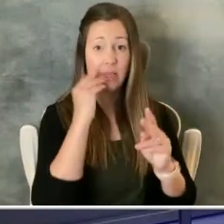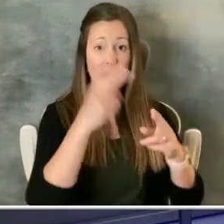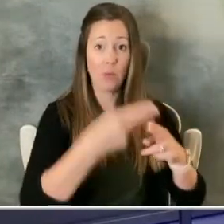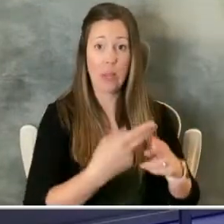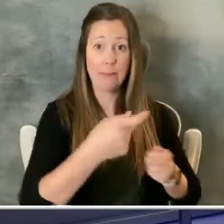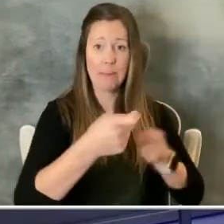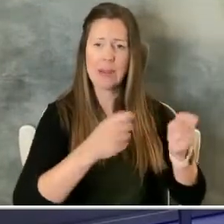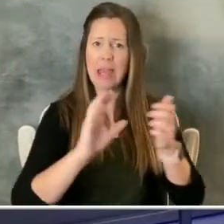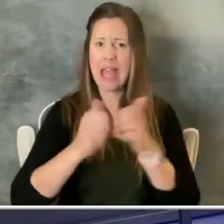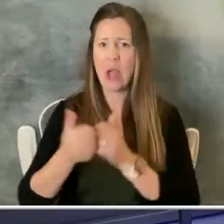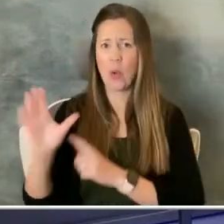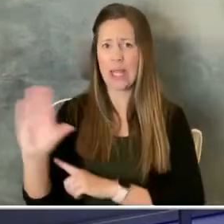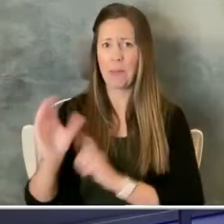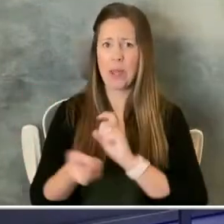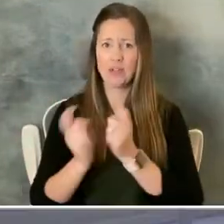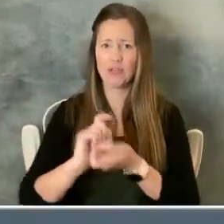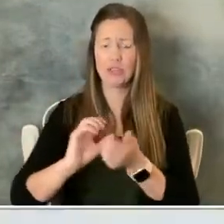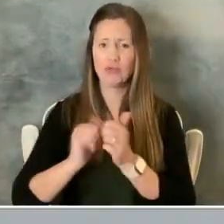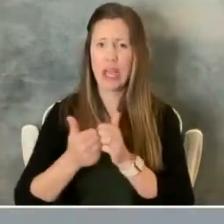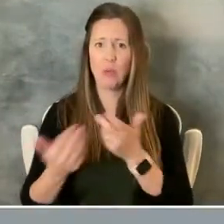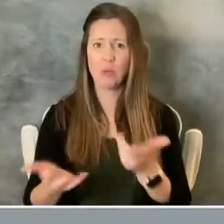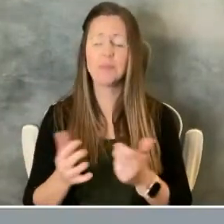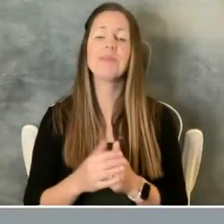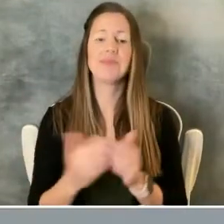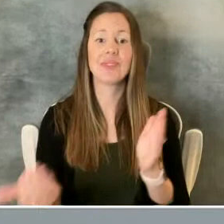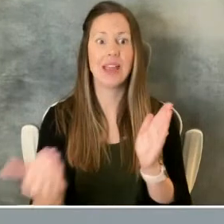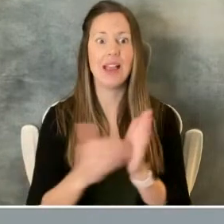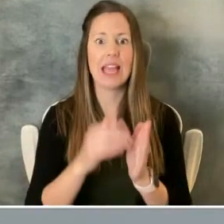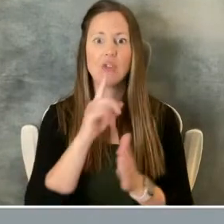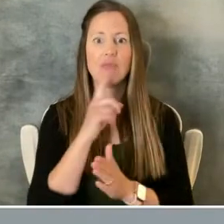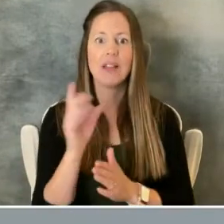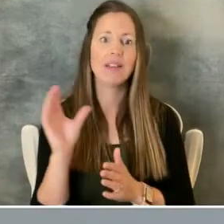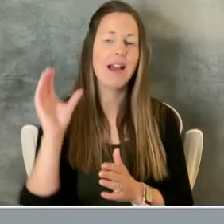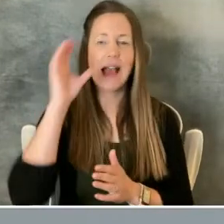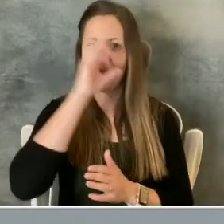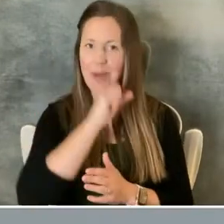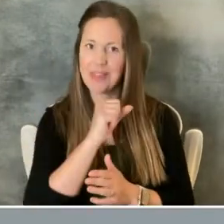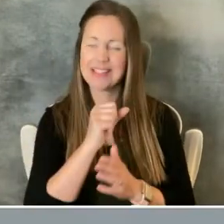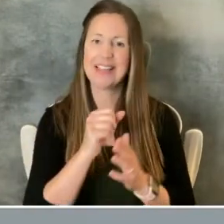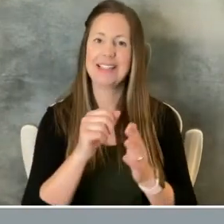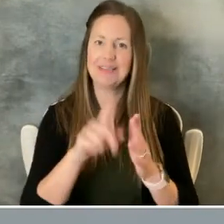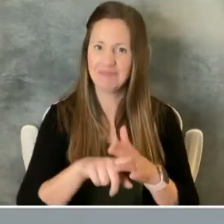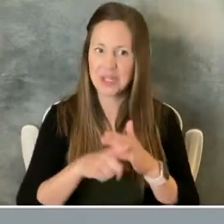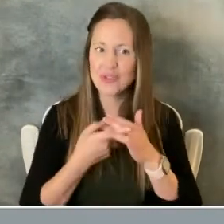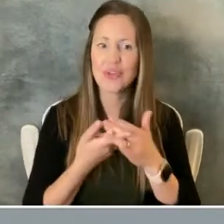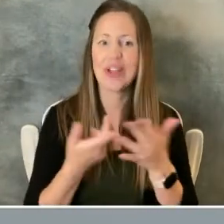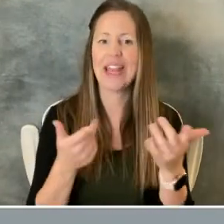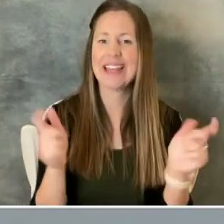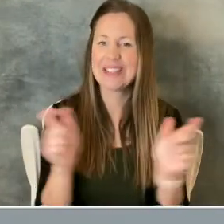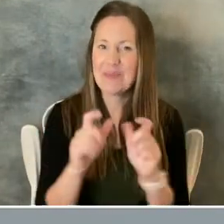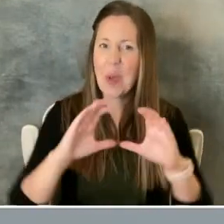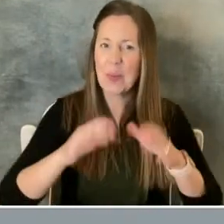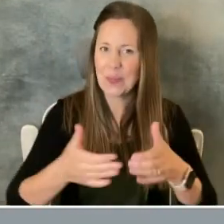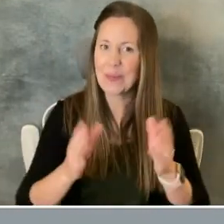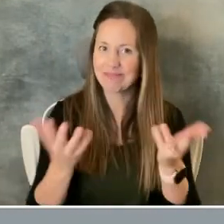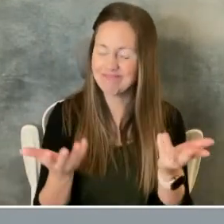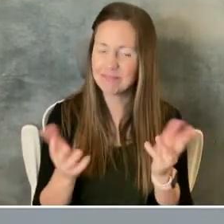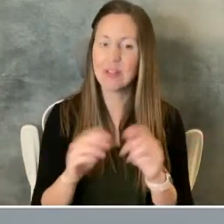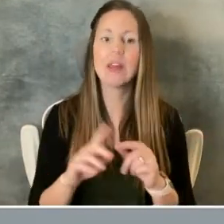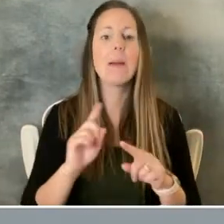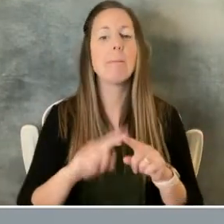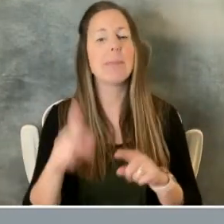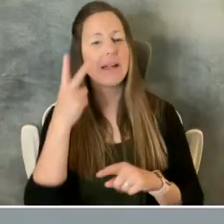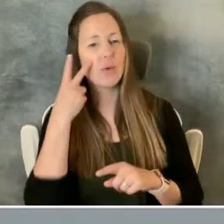change? Yeah, so again, again, hypothesis generating and small data, but you can see that the